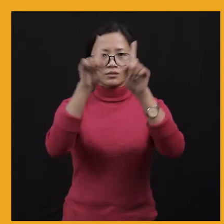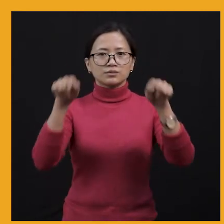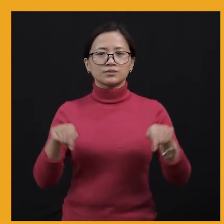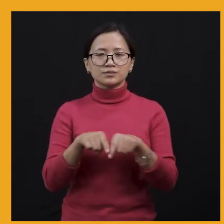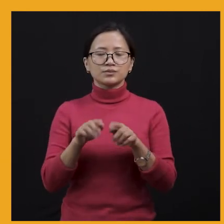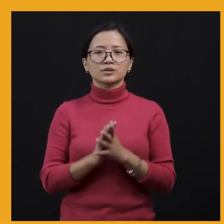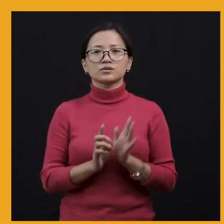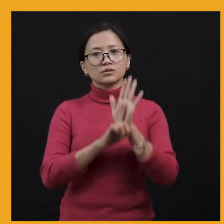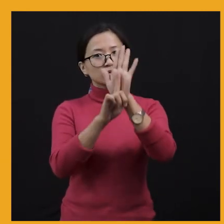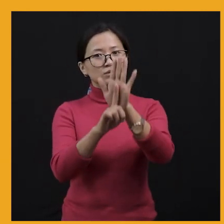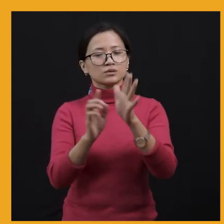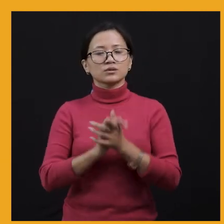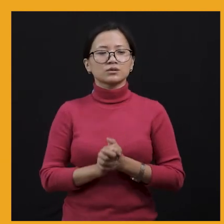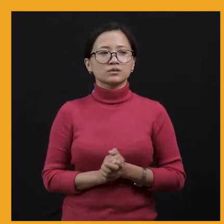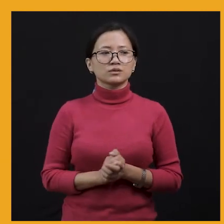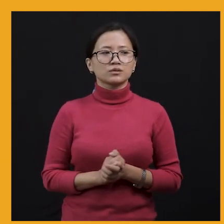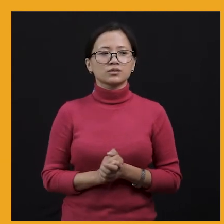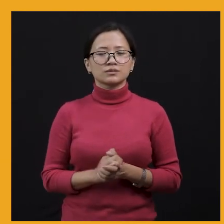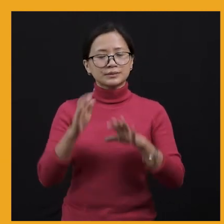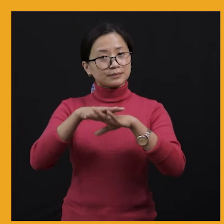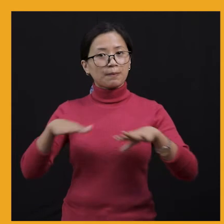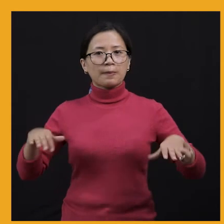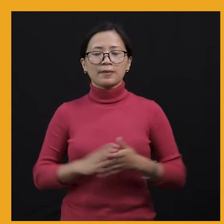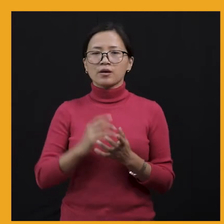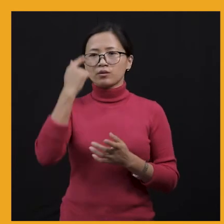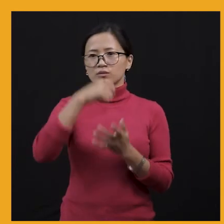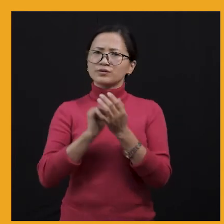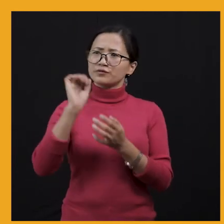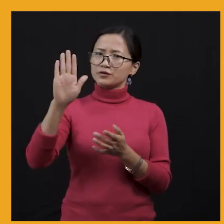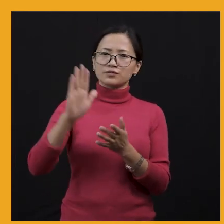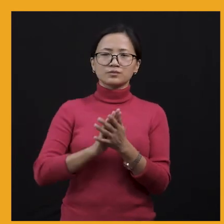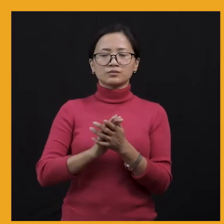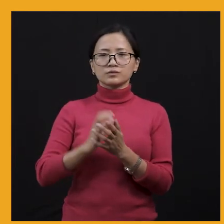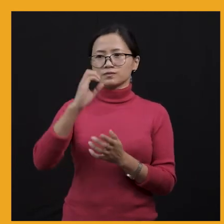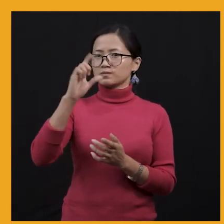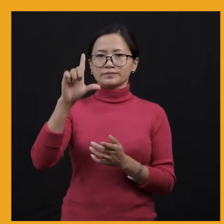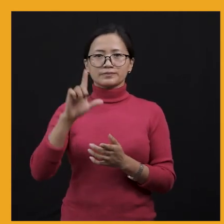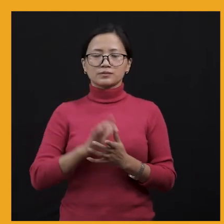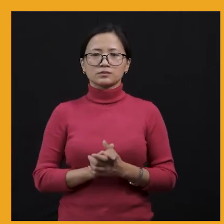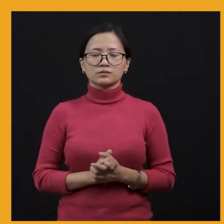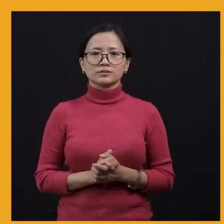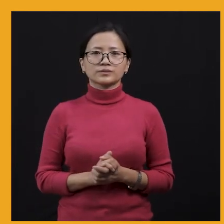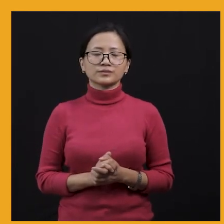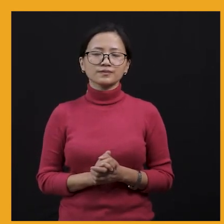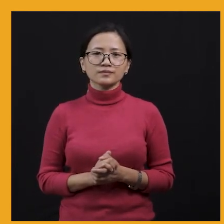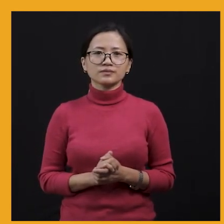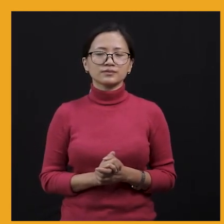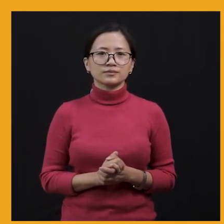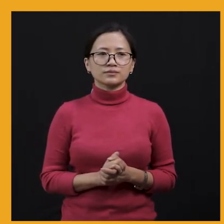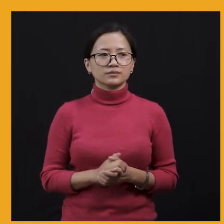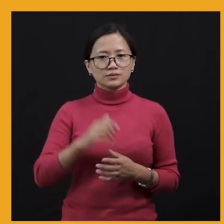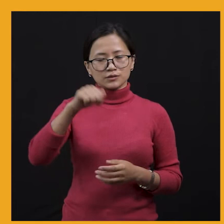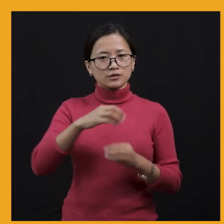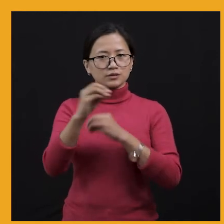pictures which have been shown by students who are in 5th standard. Okay? This